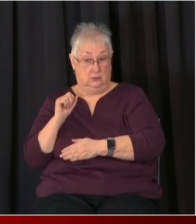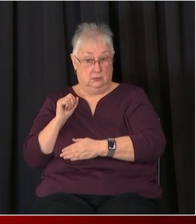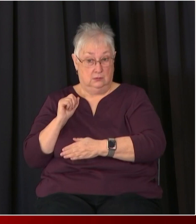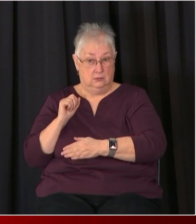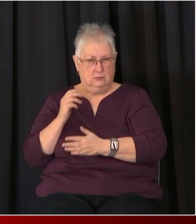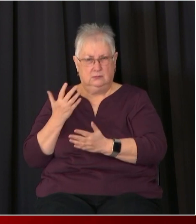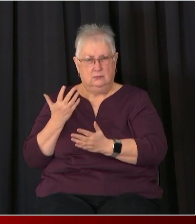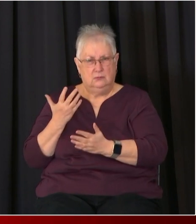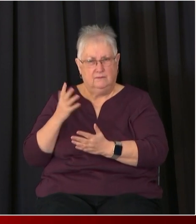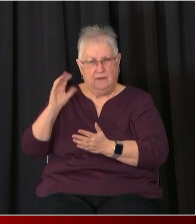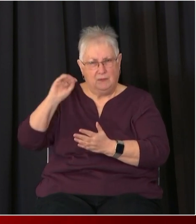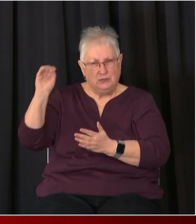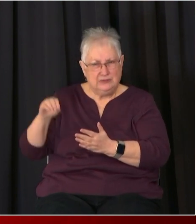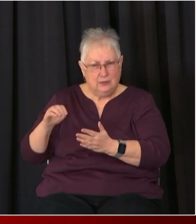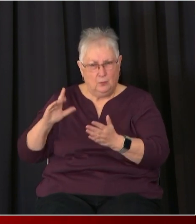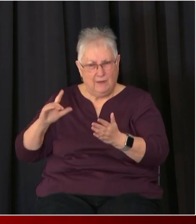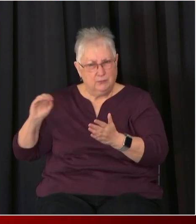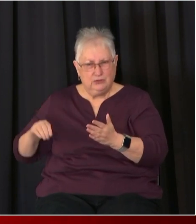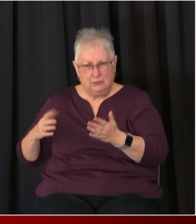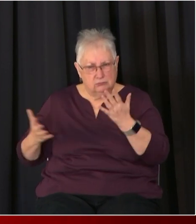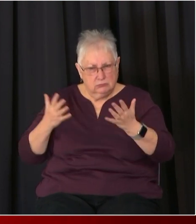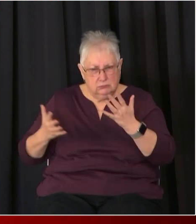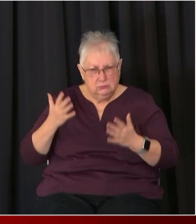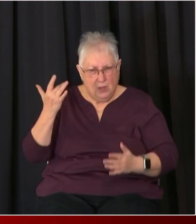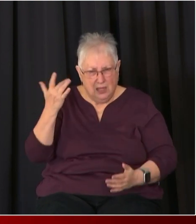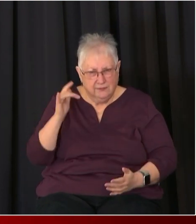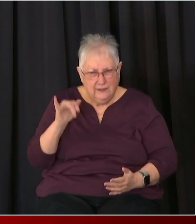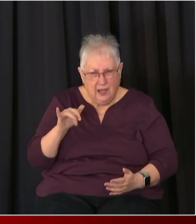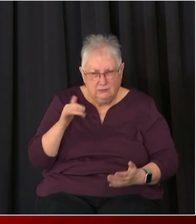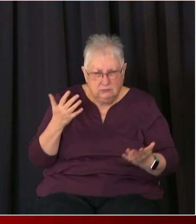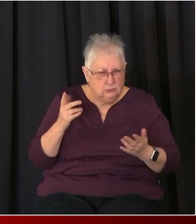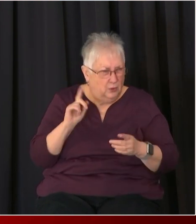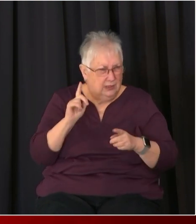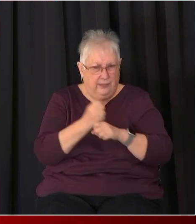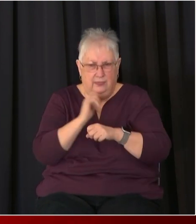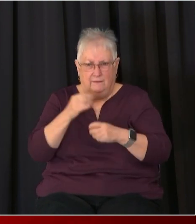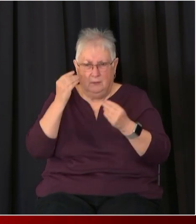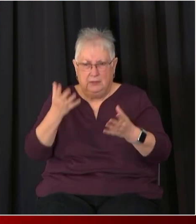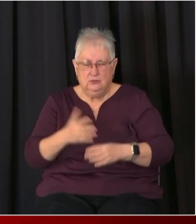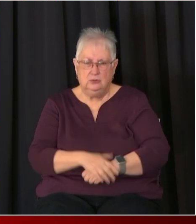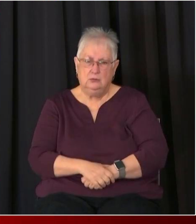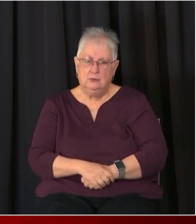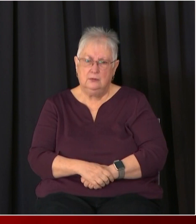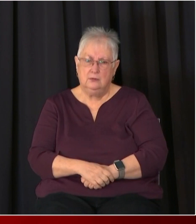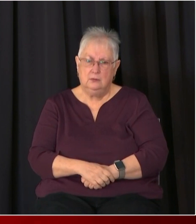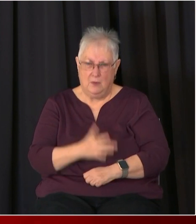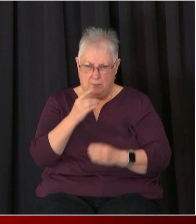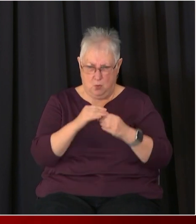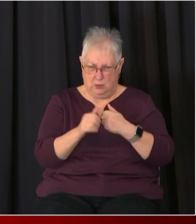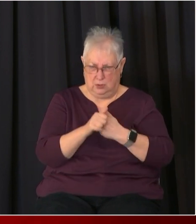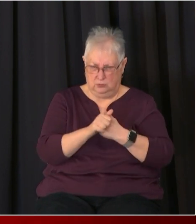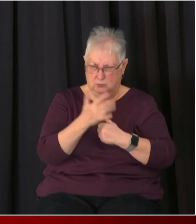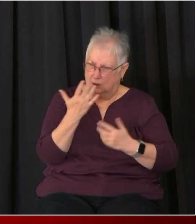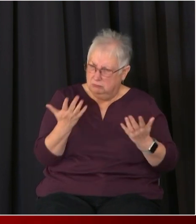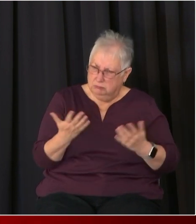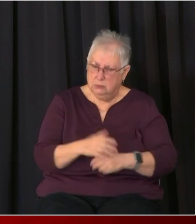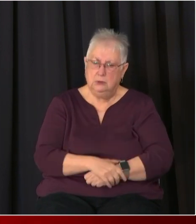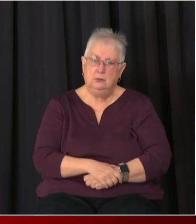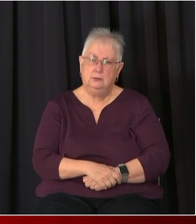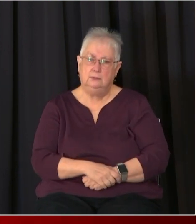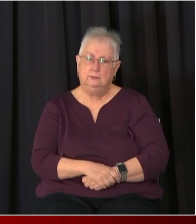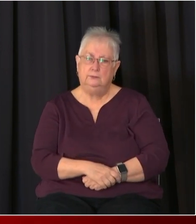about this data? Well, we can tell you that we have been able to conduct a number